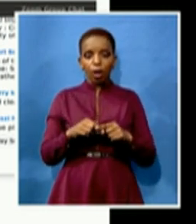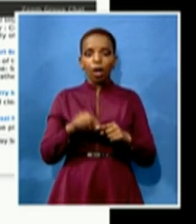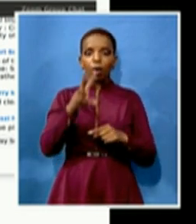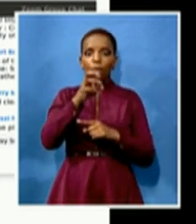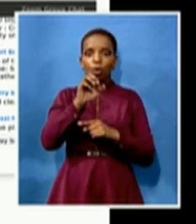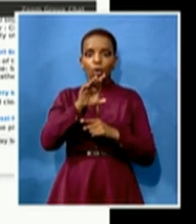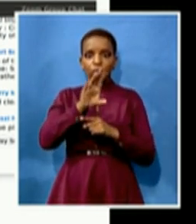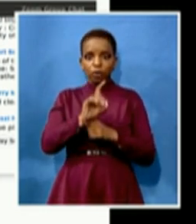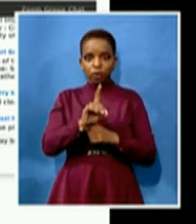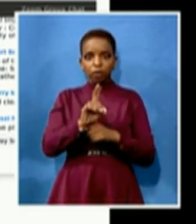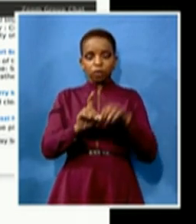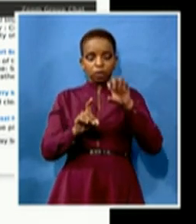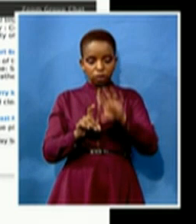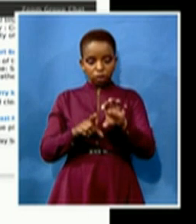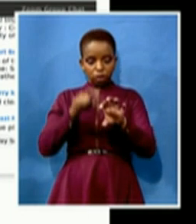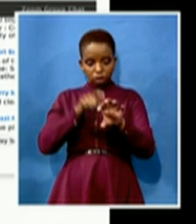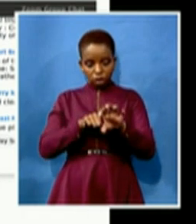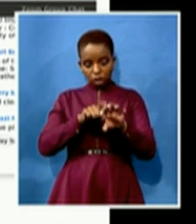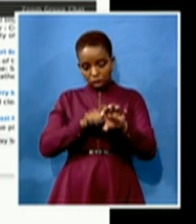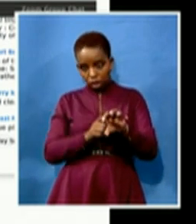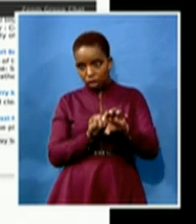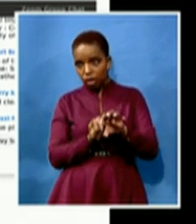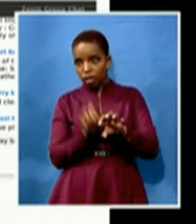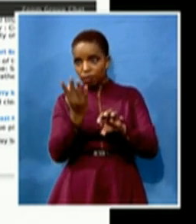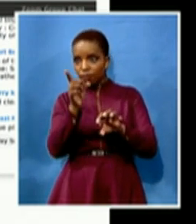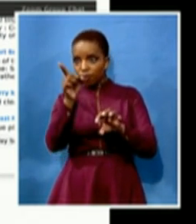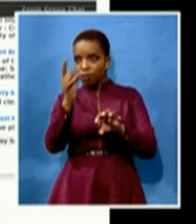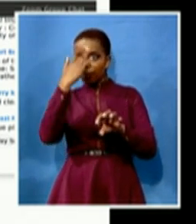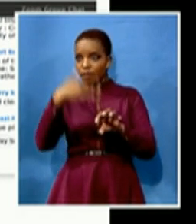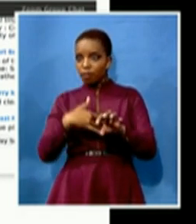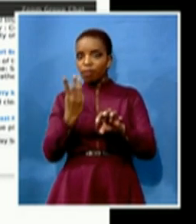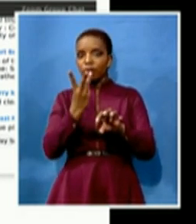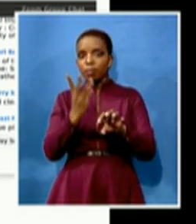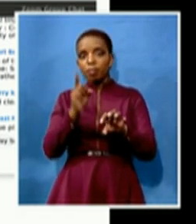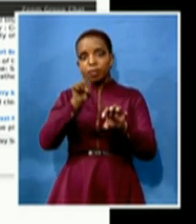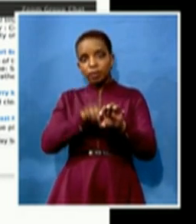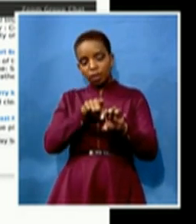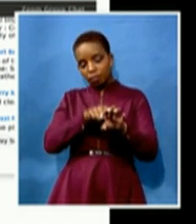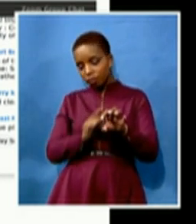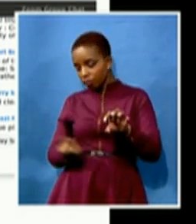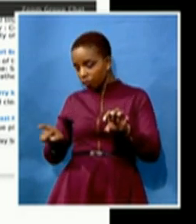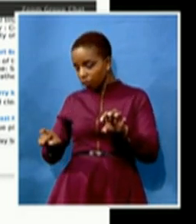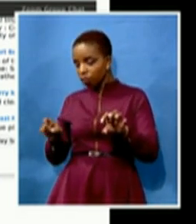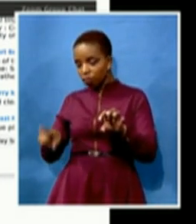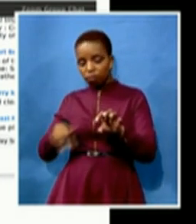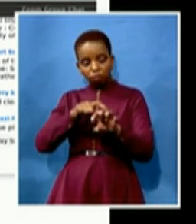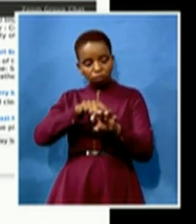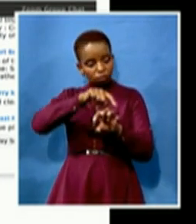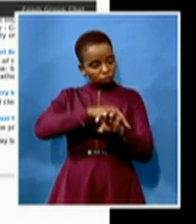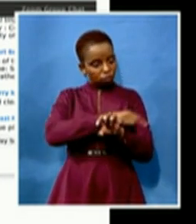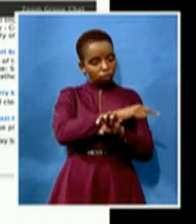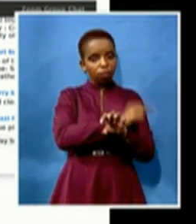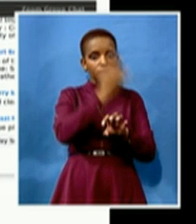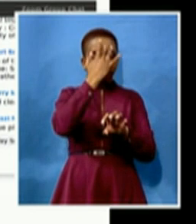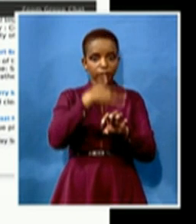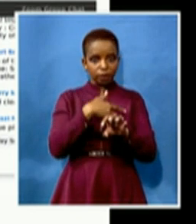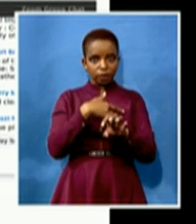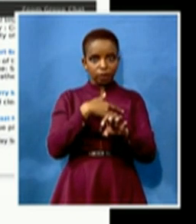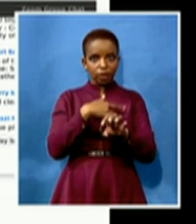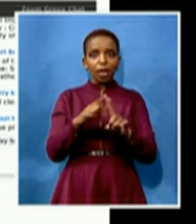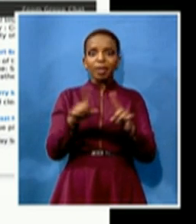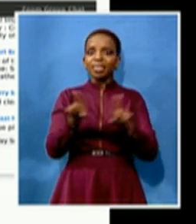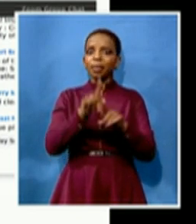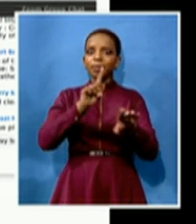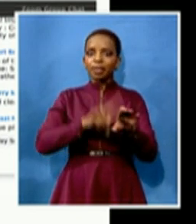time step, all of those wards, of course, export their own cases to your initial ward. So what you